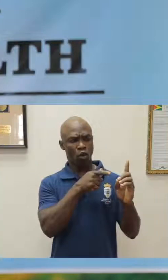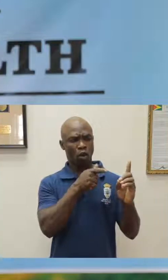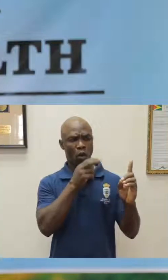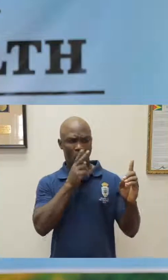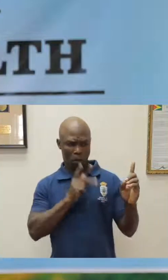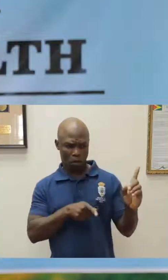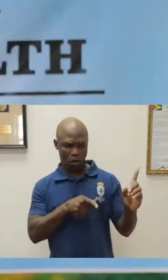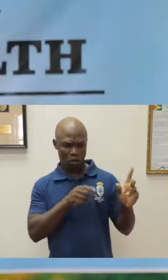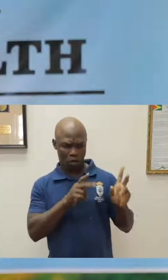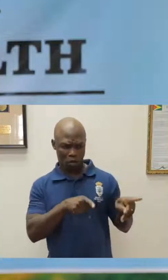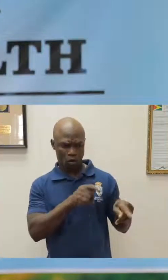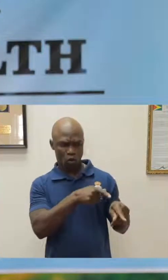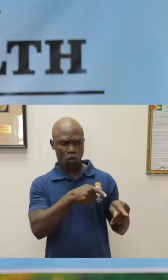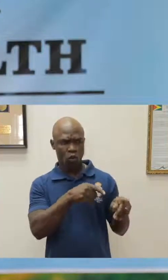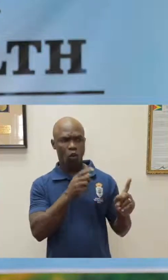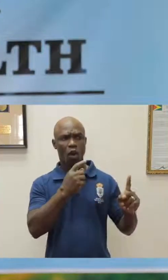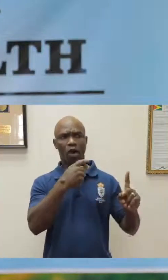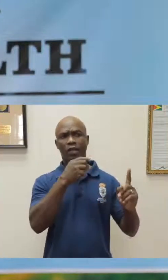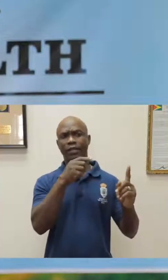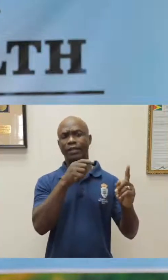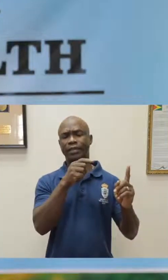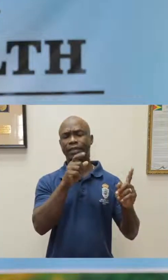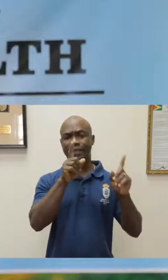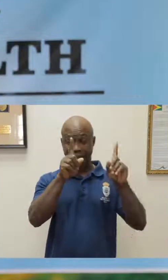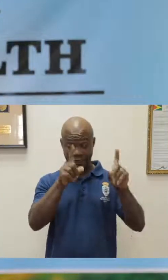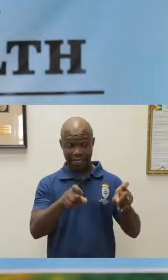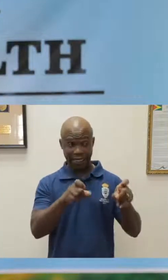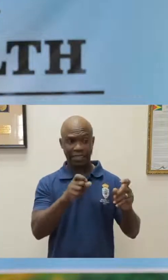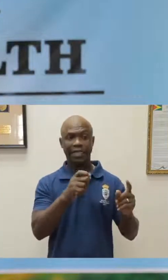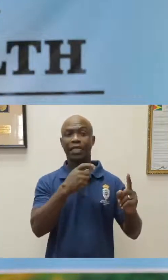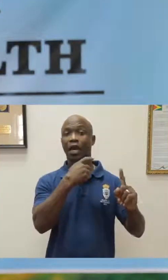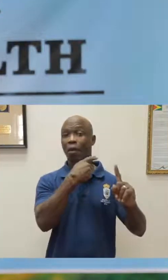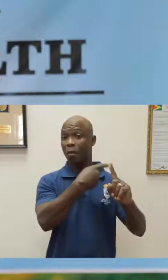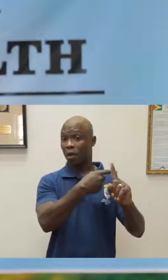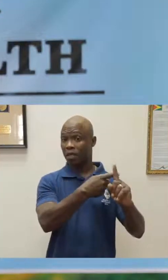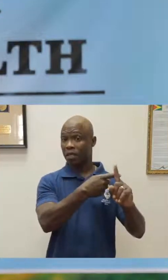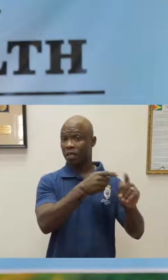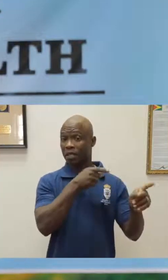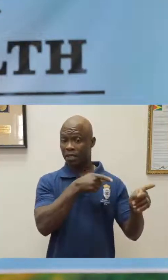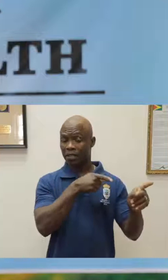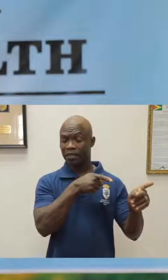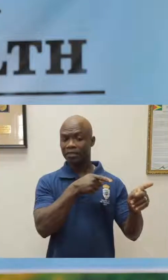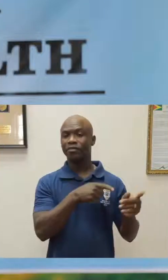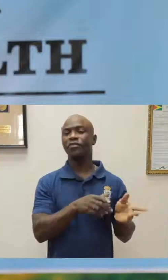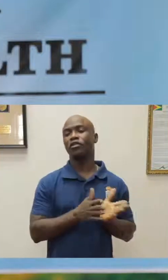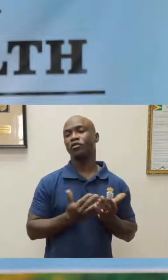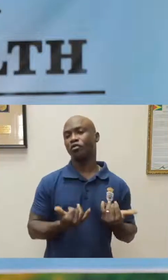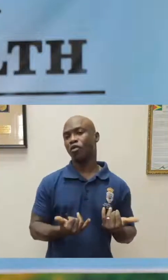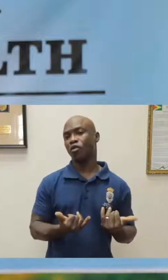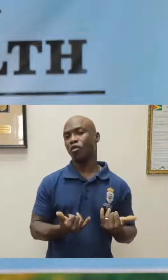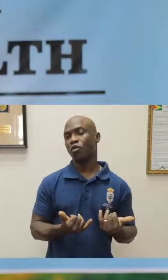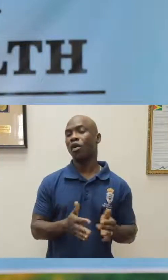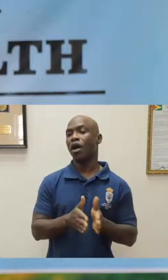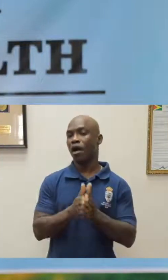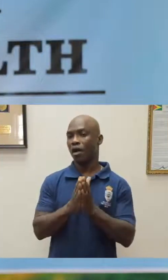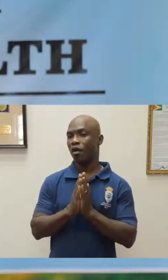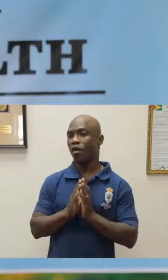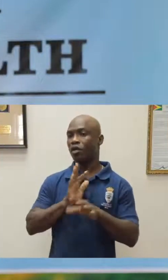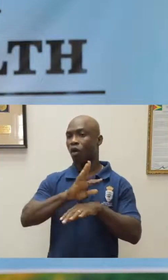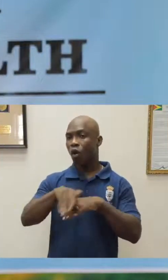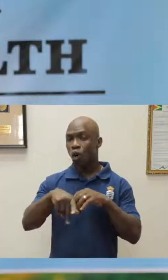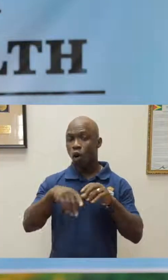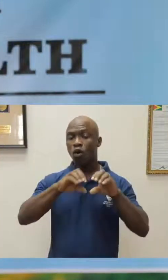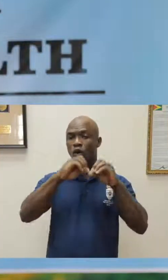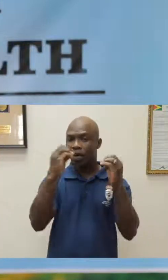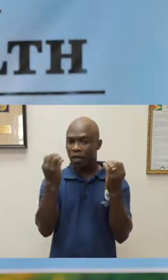with someone who was tested positive. We call on all other agencies